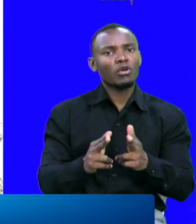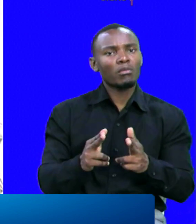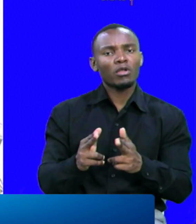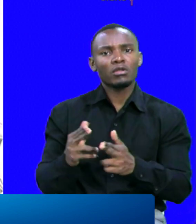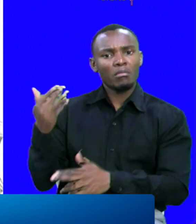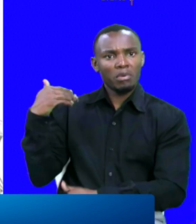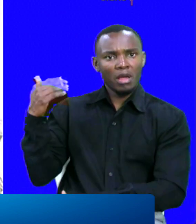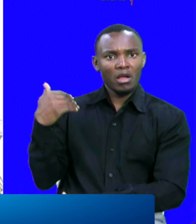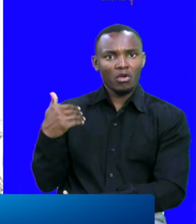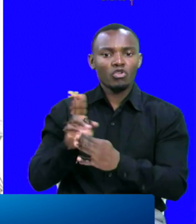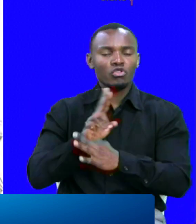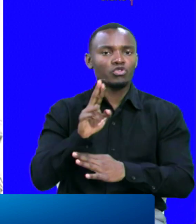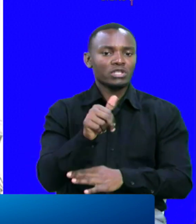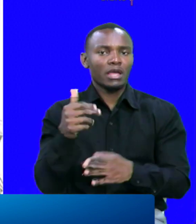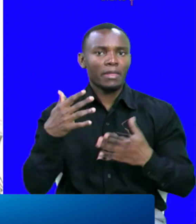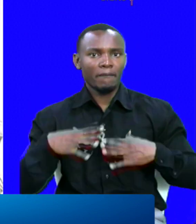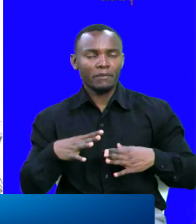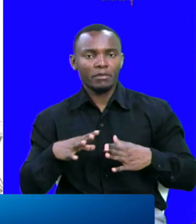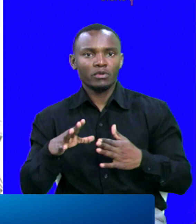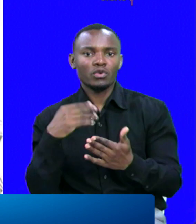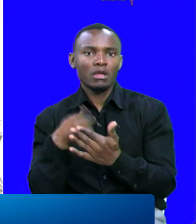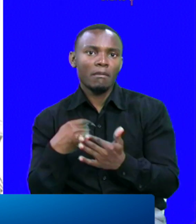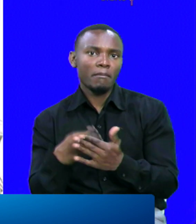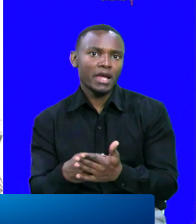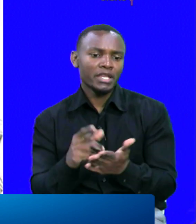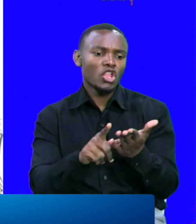that using other people's money,